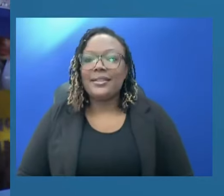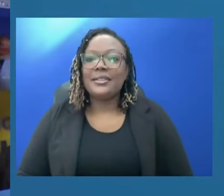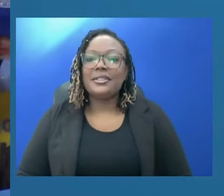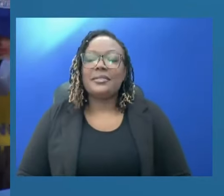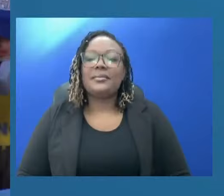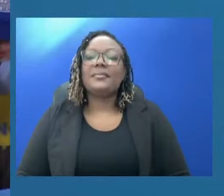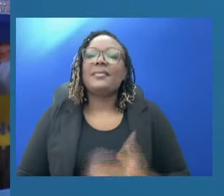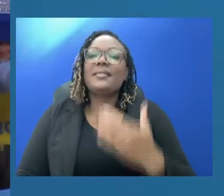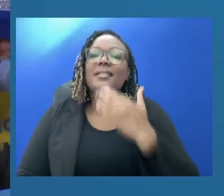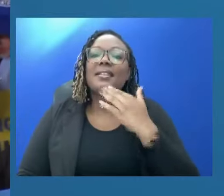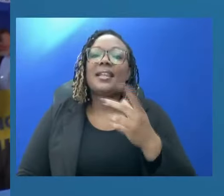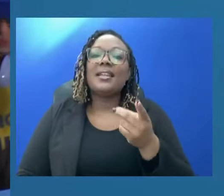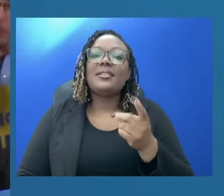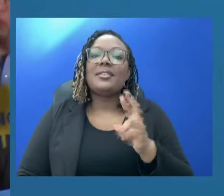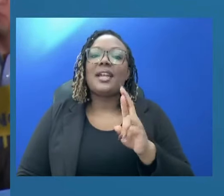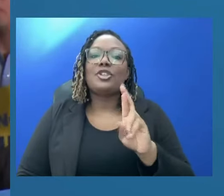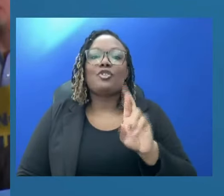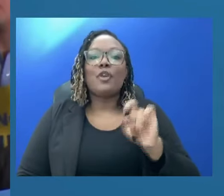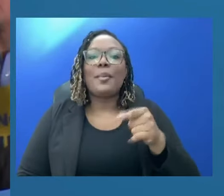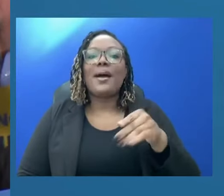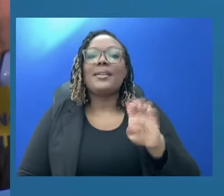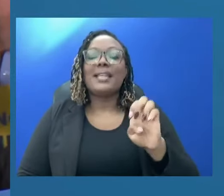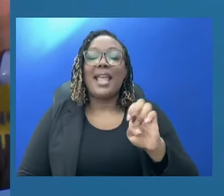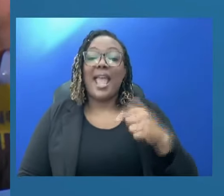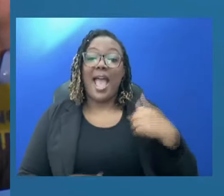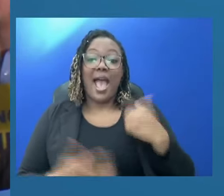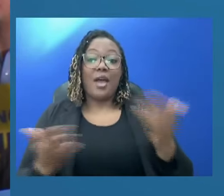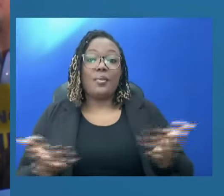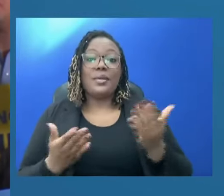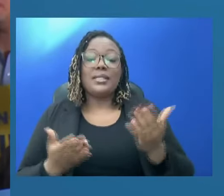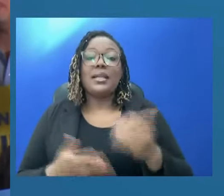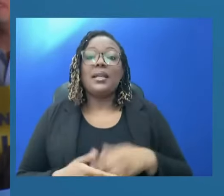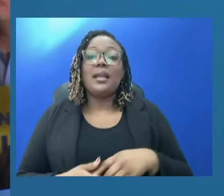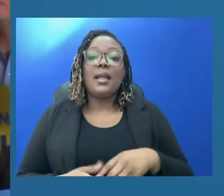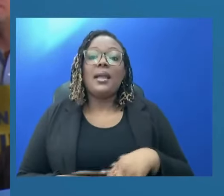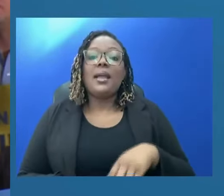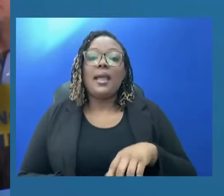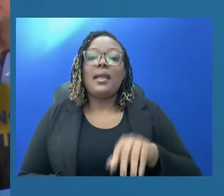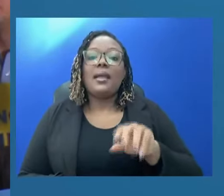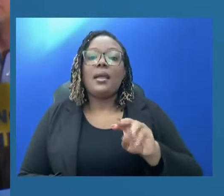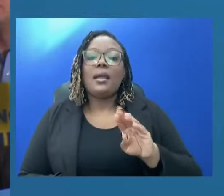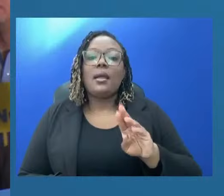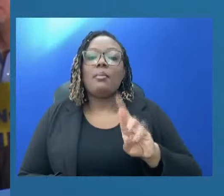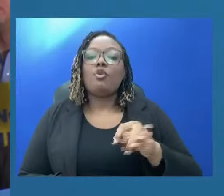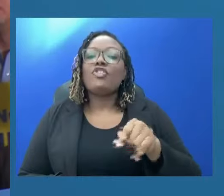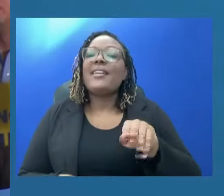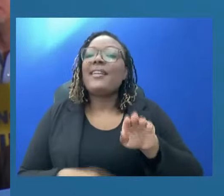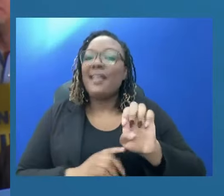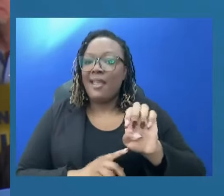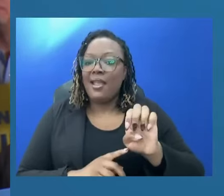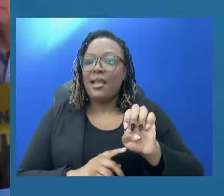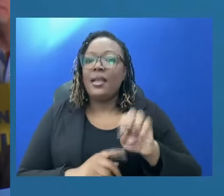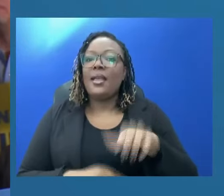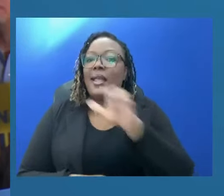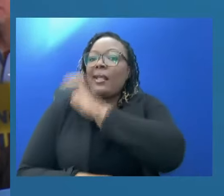Thank you, Dr. Aponte. I was here in Borinque, not too far away from here, the Borinque